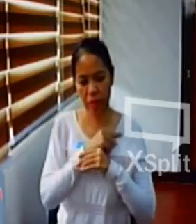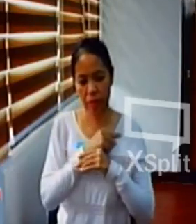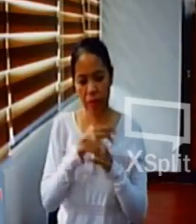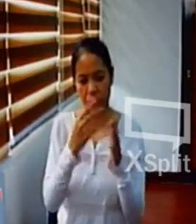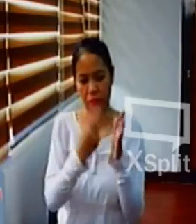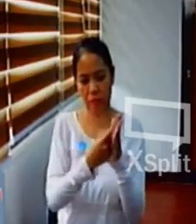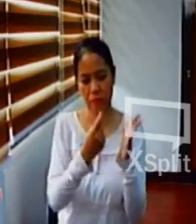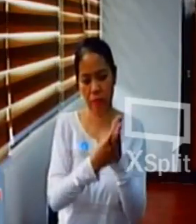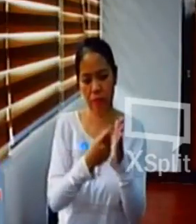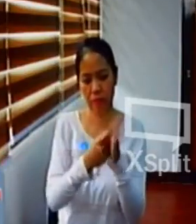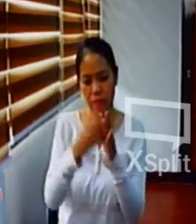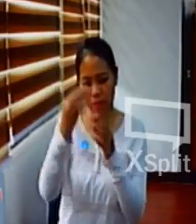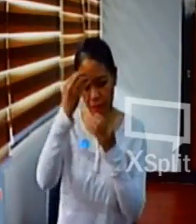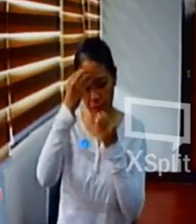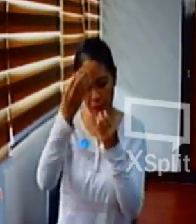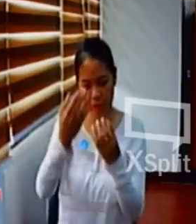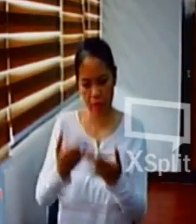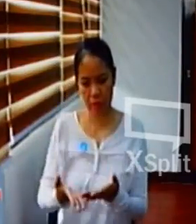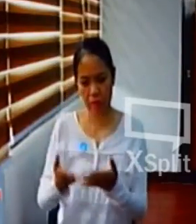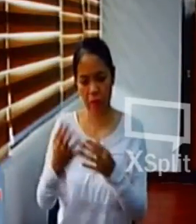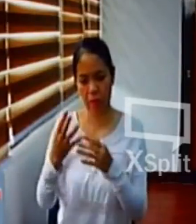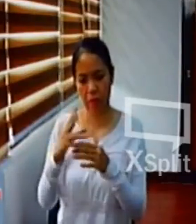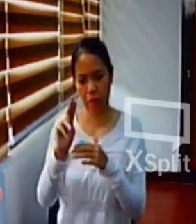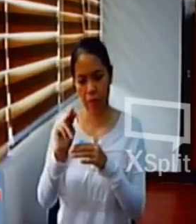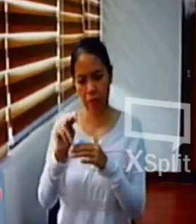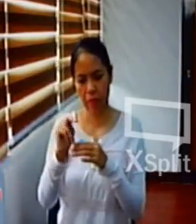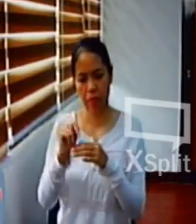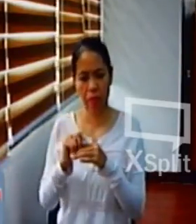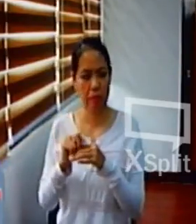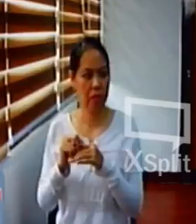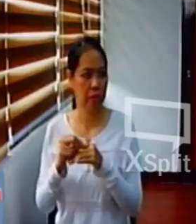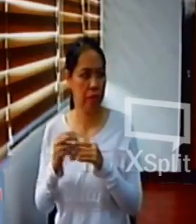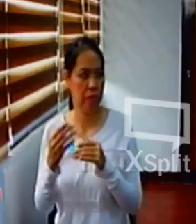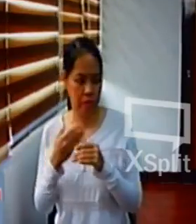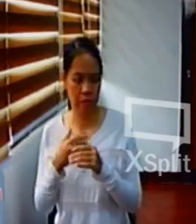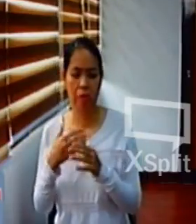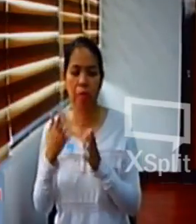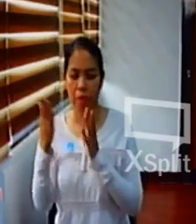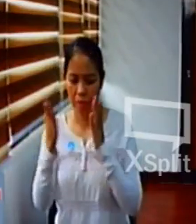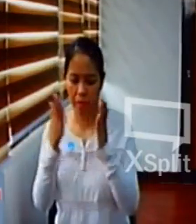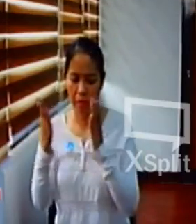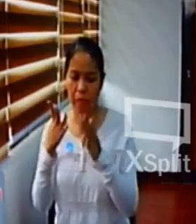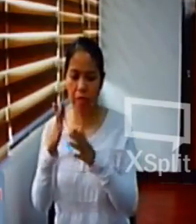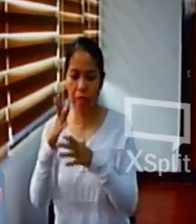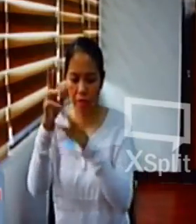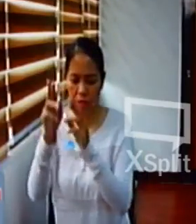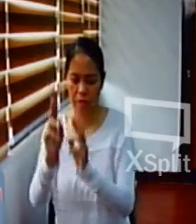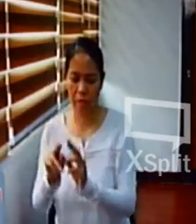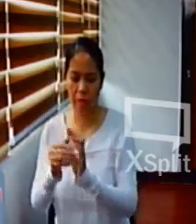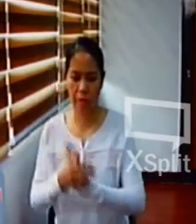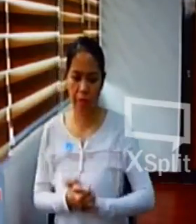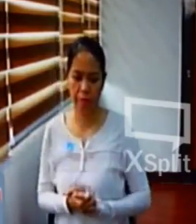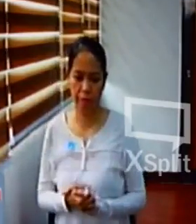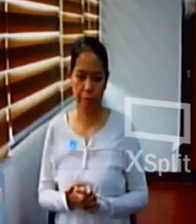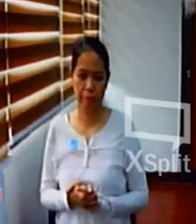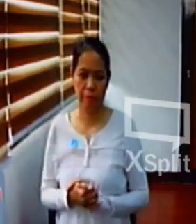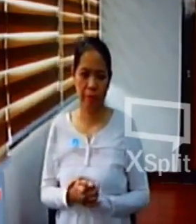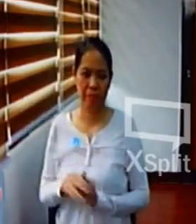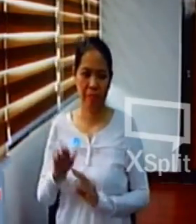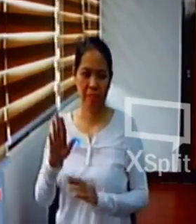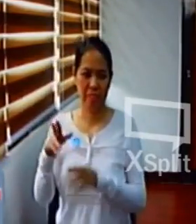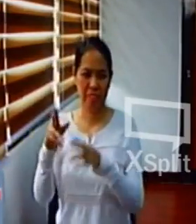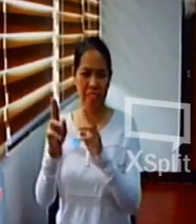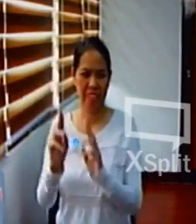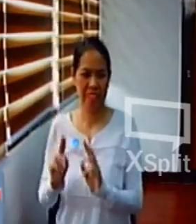testimony or information or question. Thank you very much. We will be at your service, Your Honor. Thank you. Thank you. Your Honor, may the